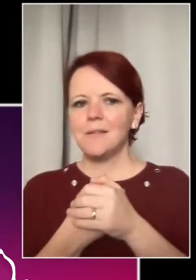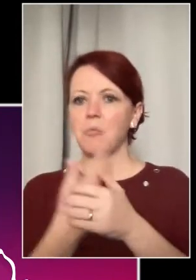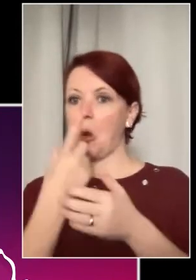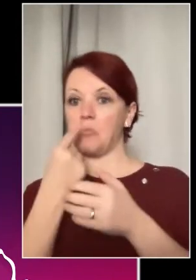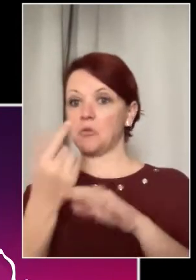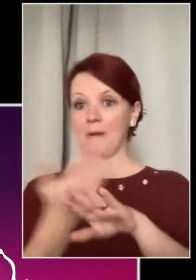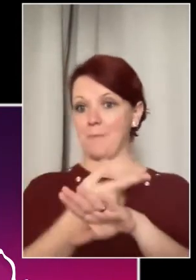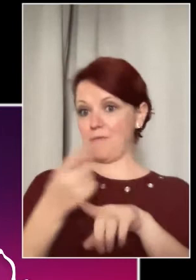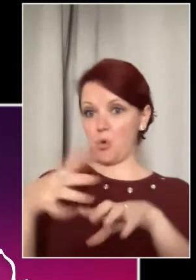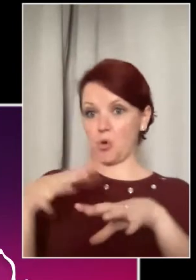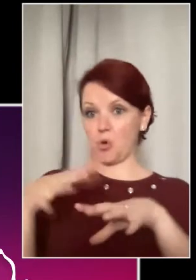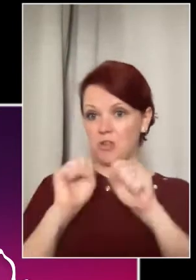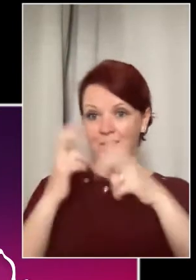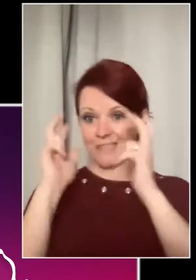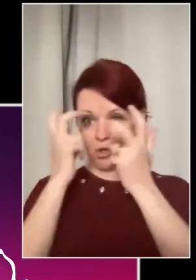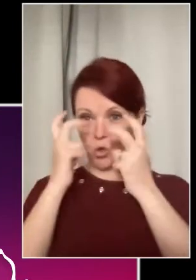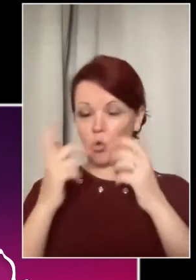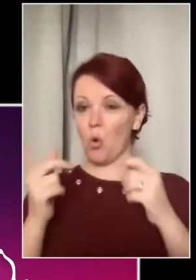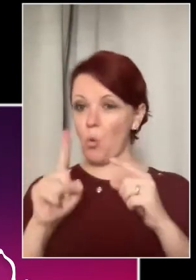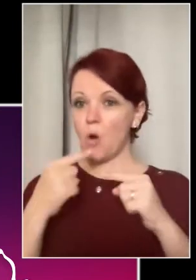started your time at Google?